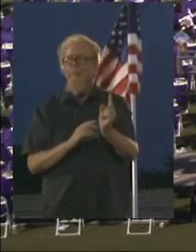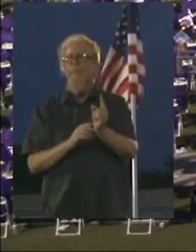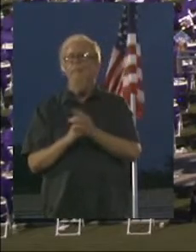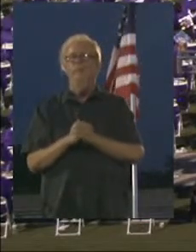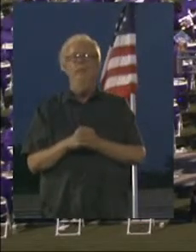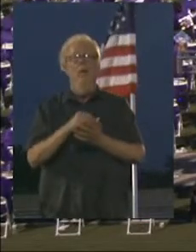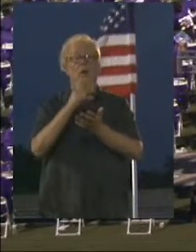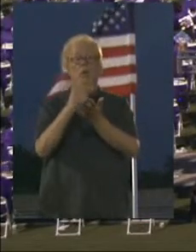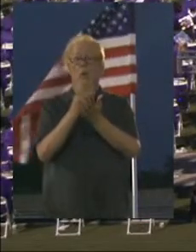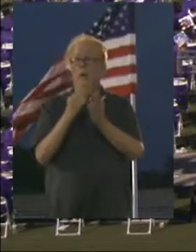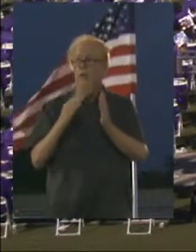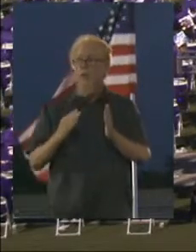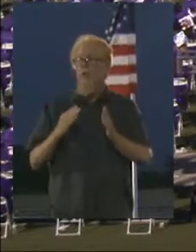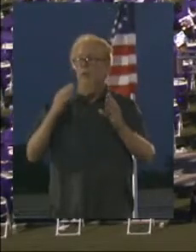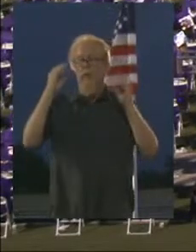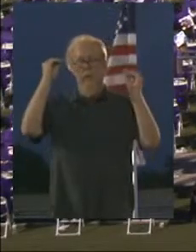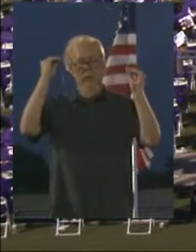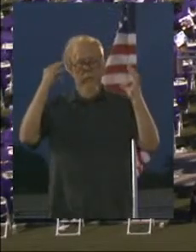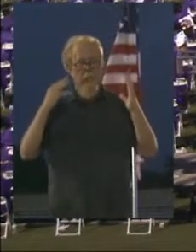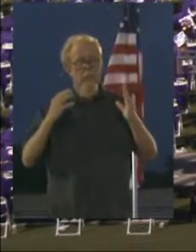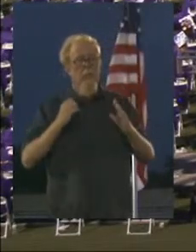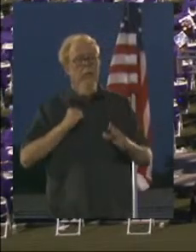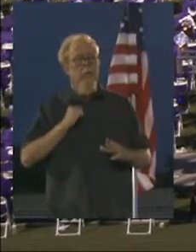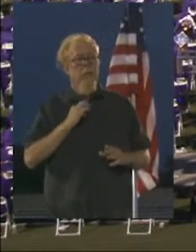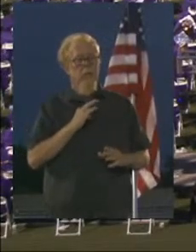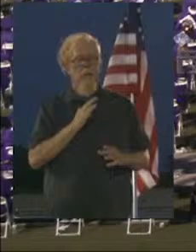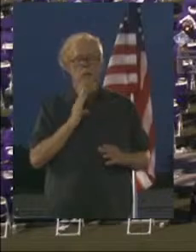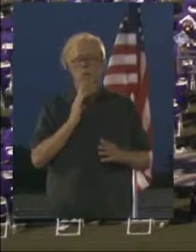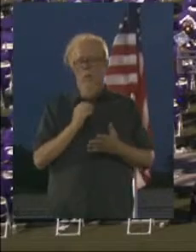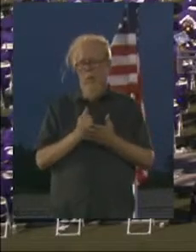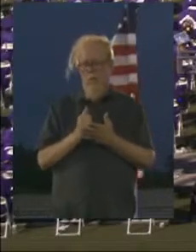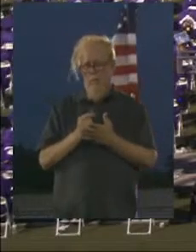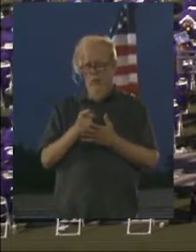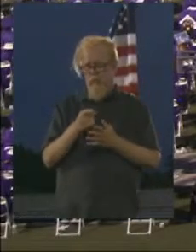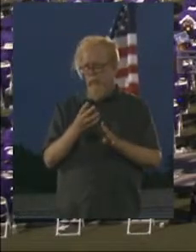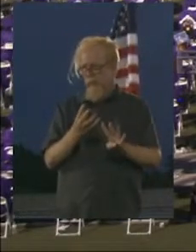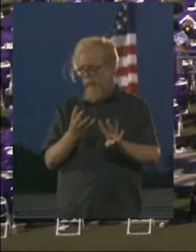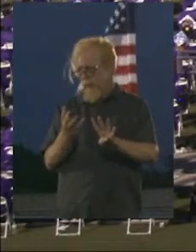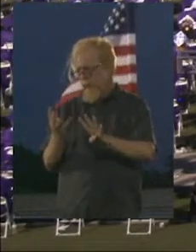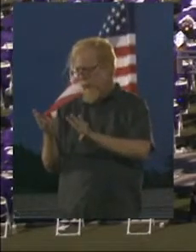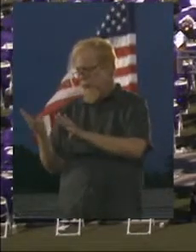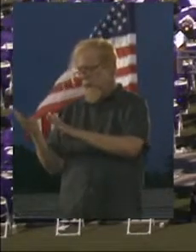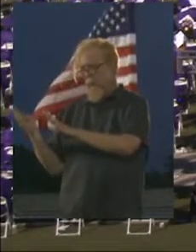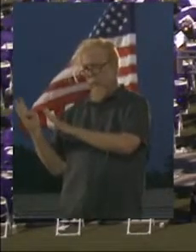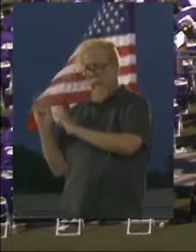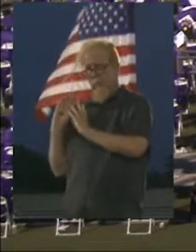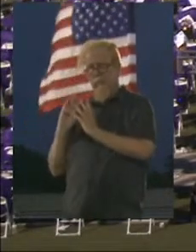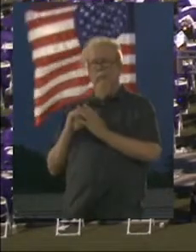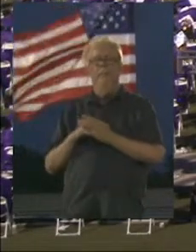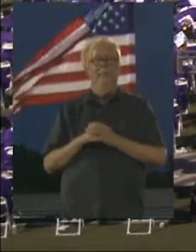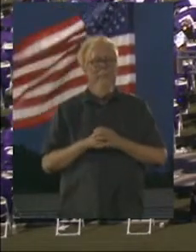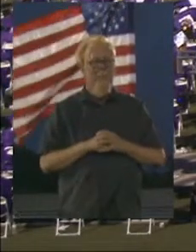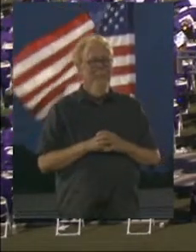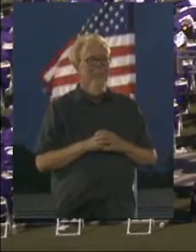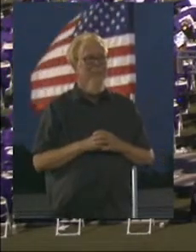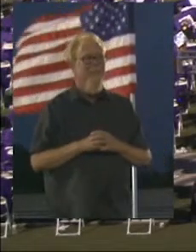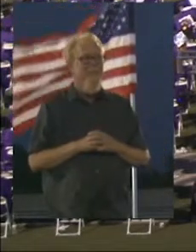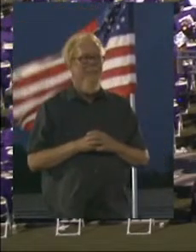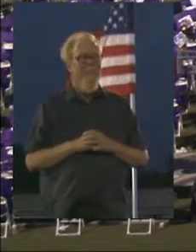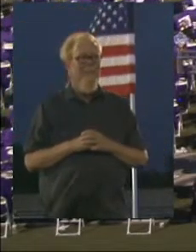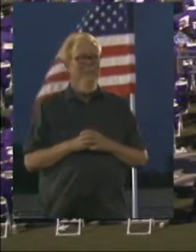Graduates, faculty, and staff members will assist you as you come up to the stage one row at a